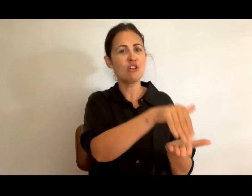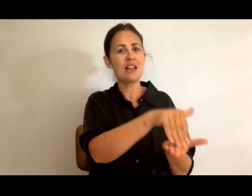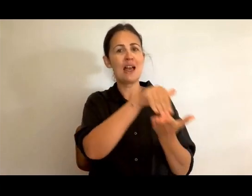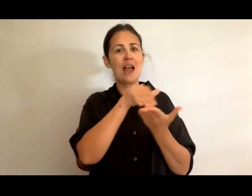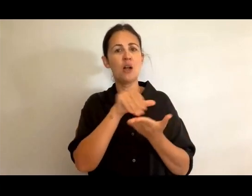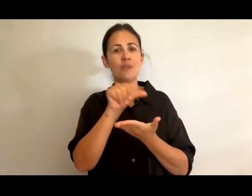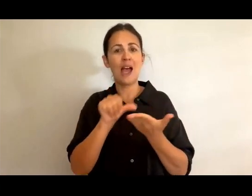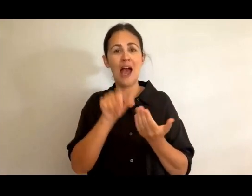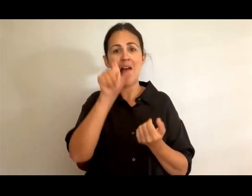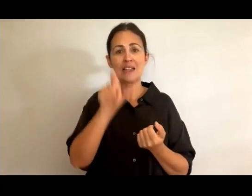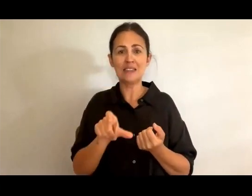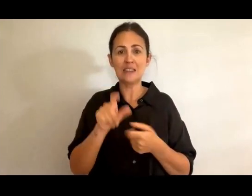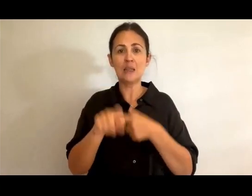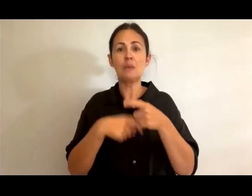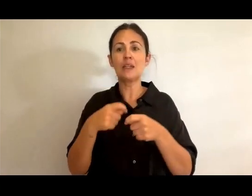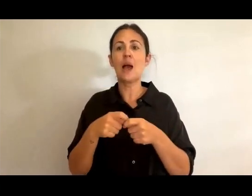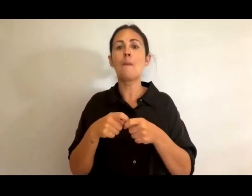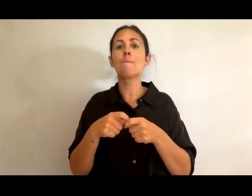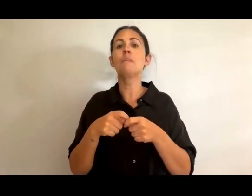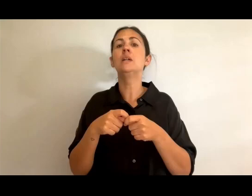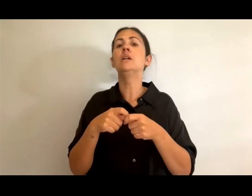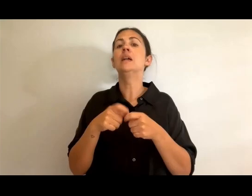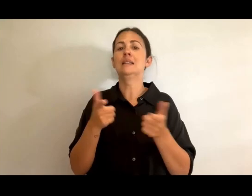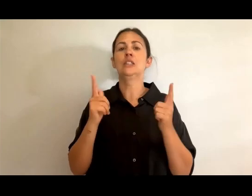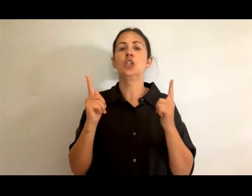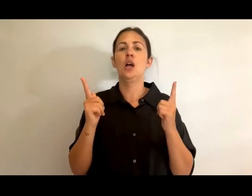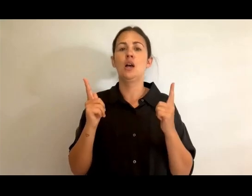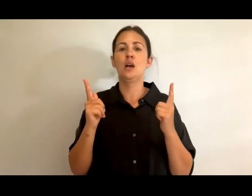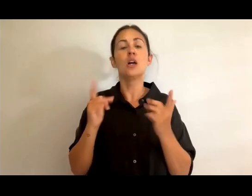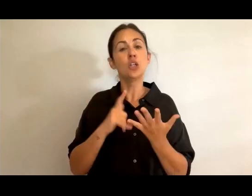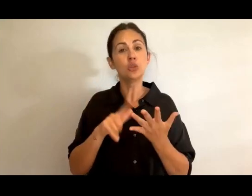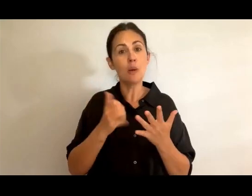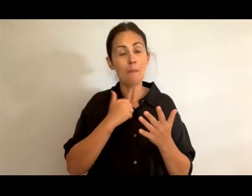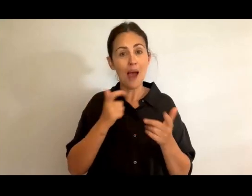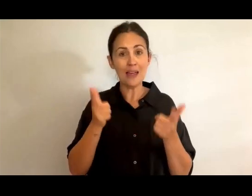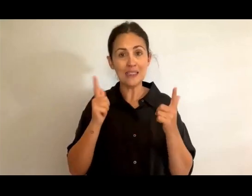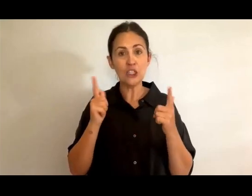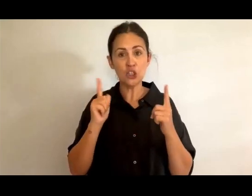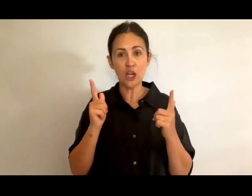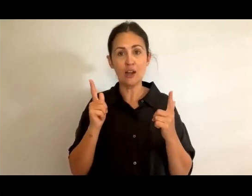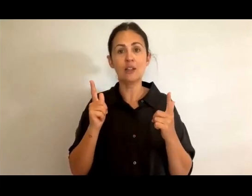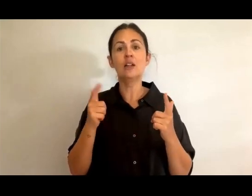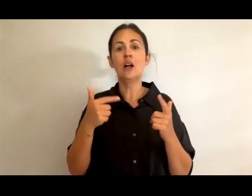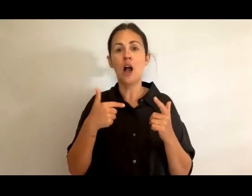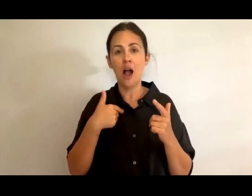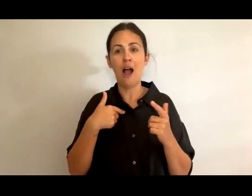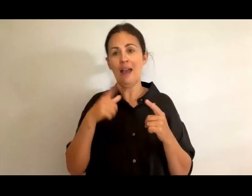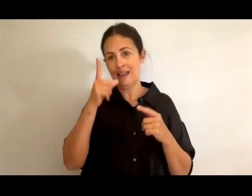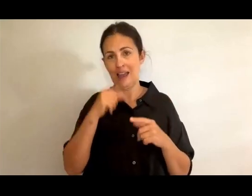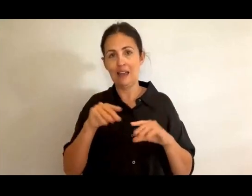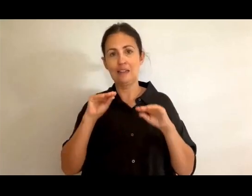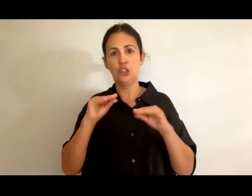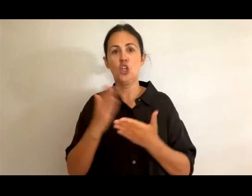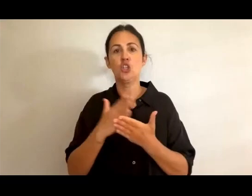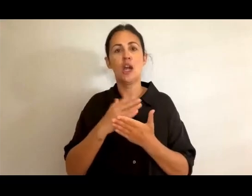apply that very much to my teaching, where I'm the secondary player to this art making. I'm really facilitating the students to make their